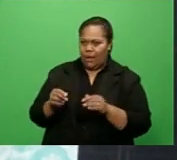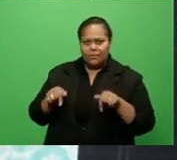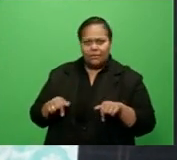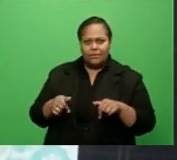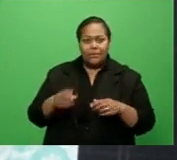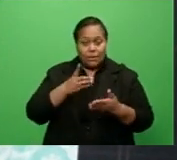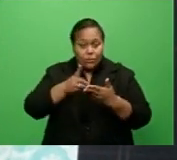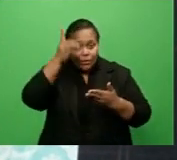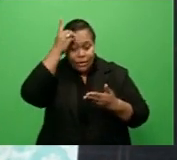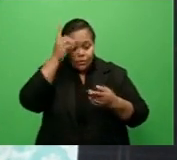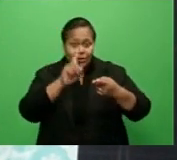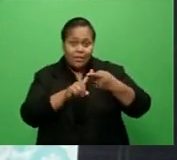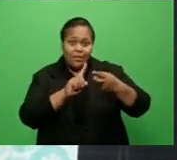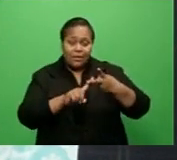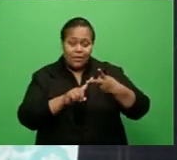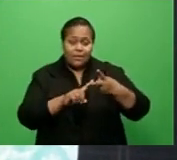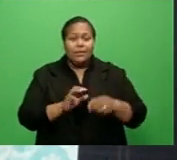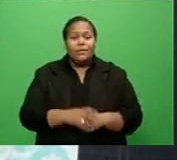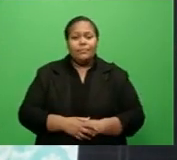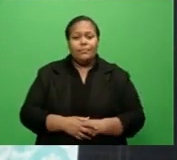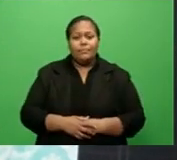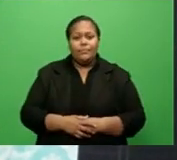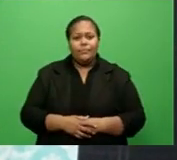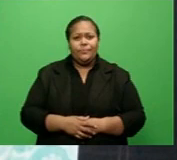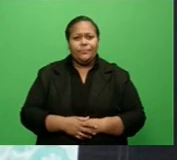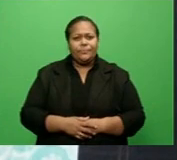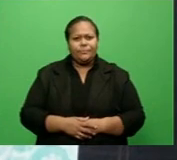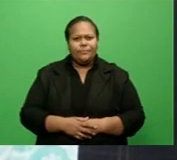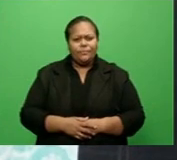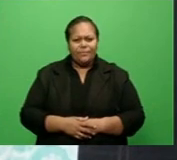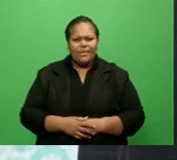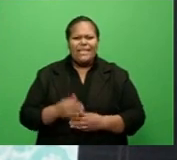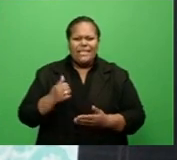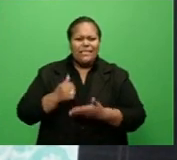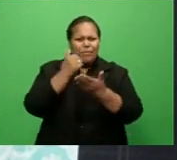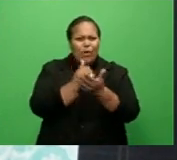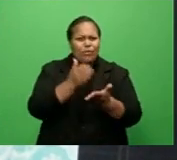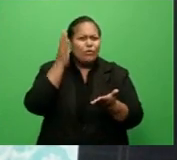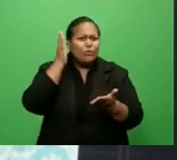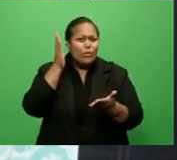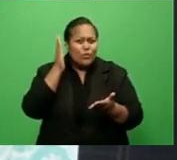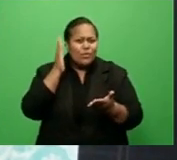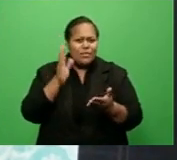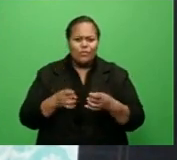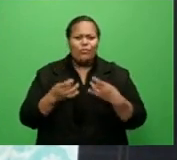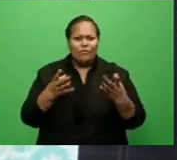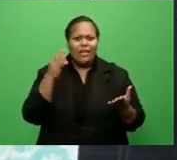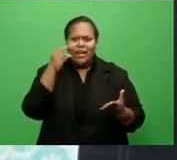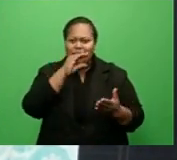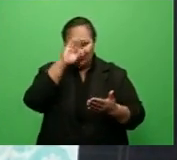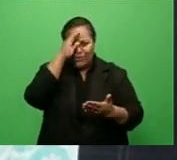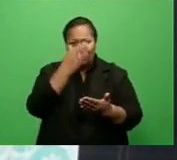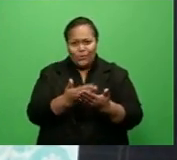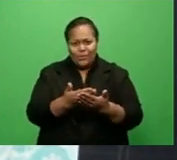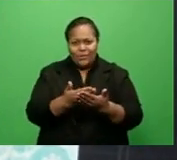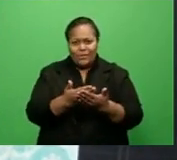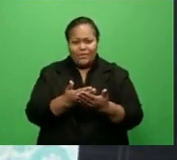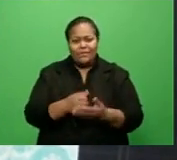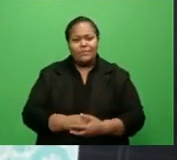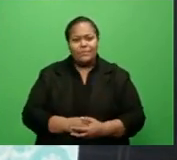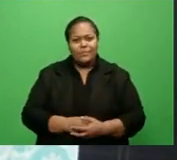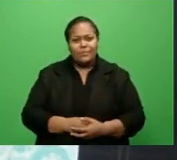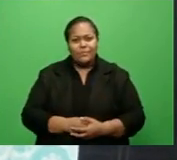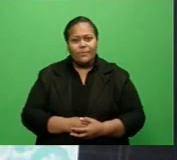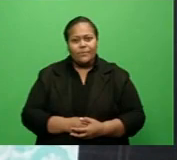education, especially considering the support for schools in providing lunch for the students to help in case